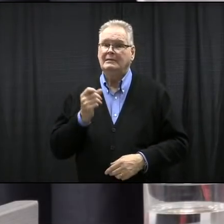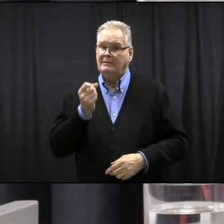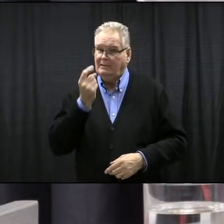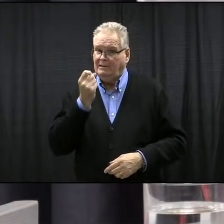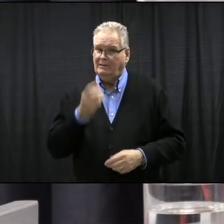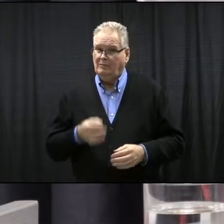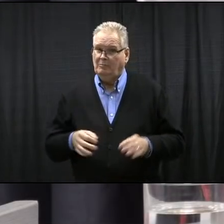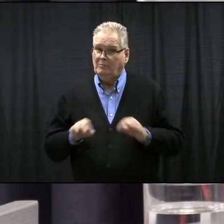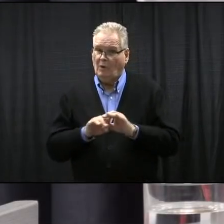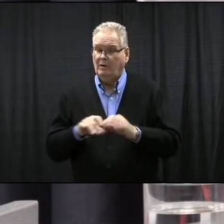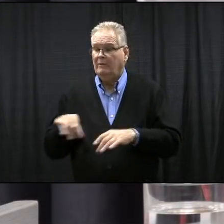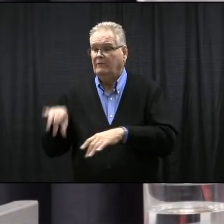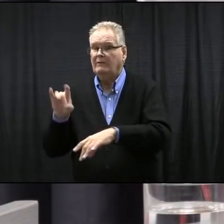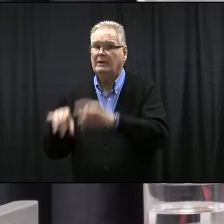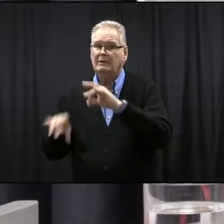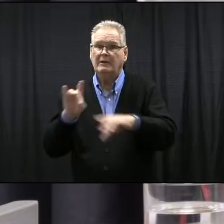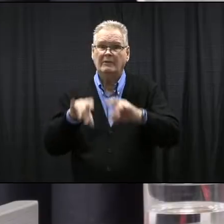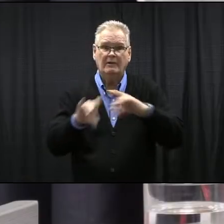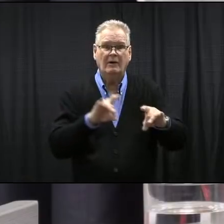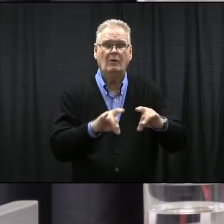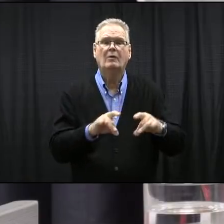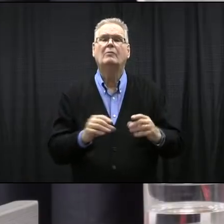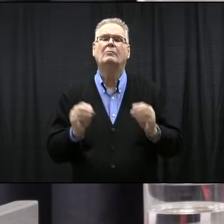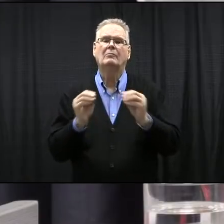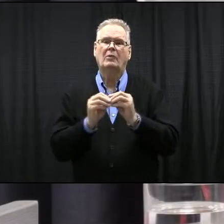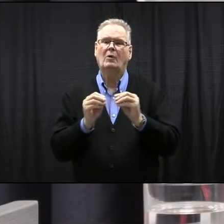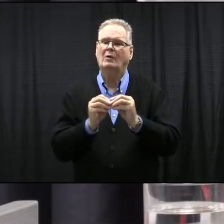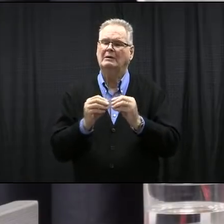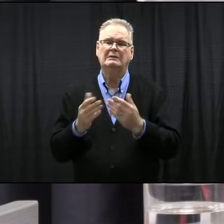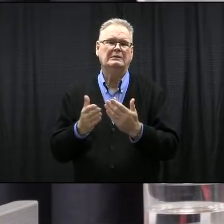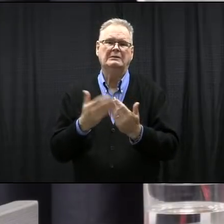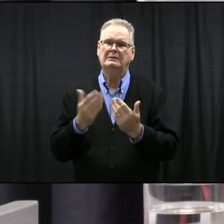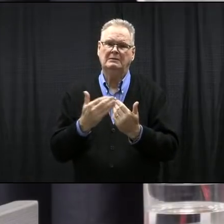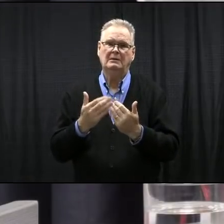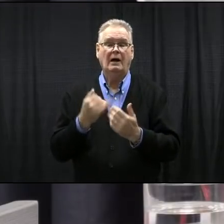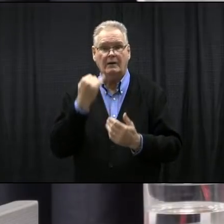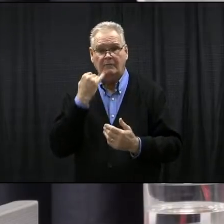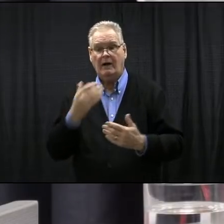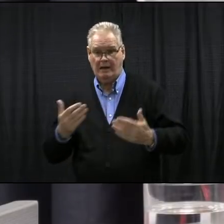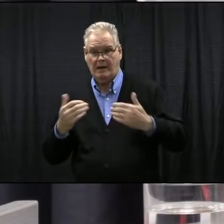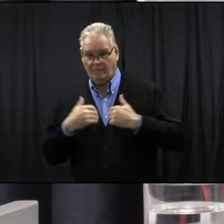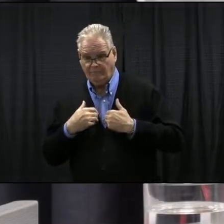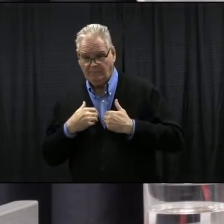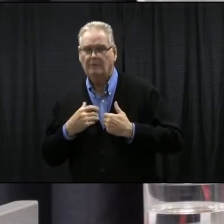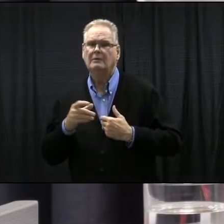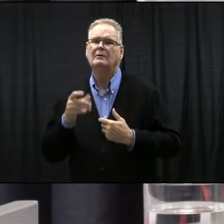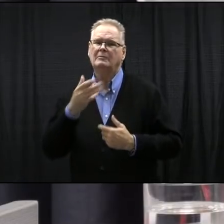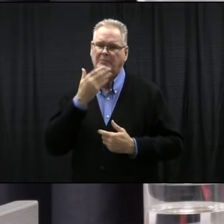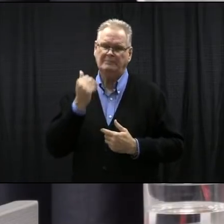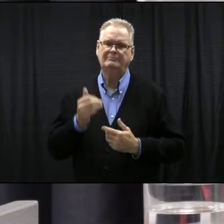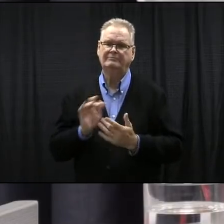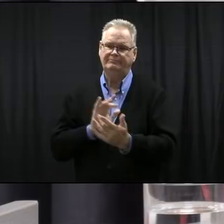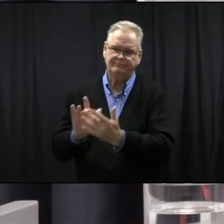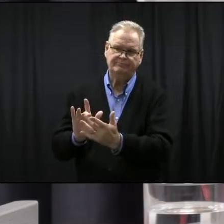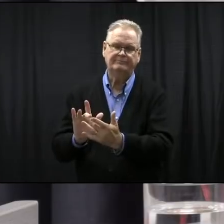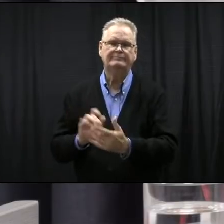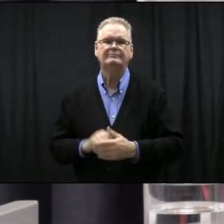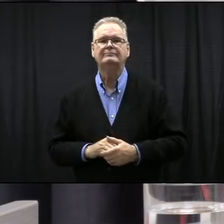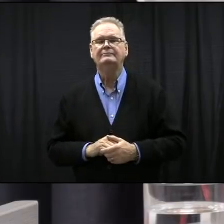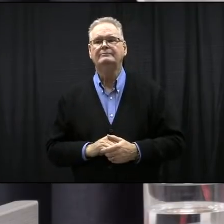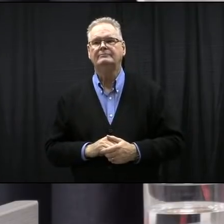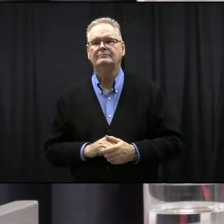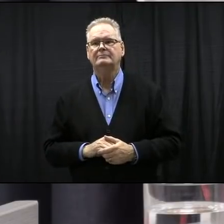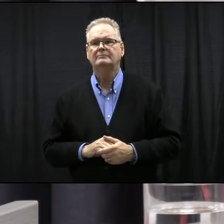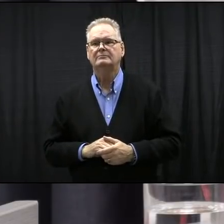easier. We are doing well by comparison with anybody's standards with vaccination rates. I cannot recall